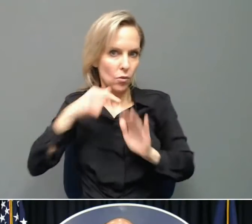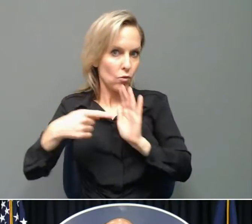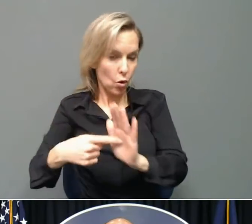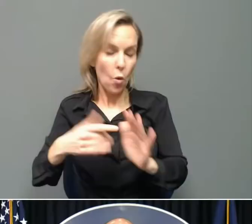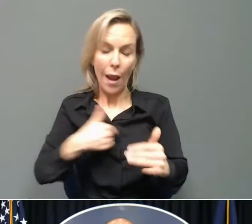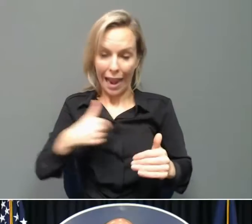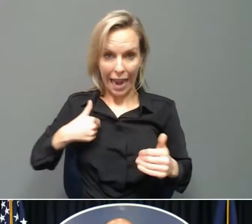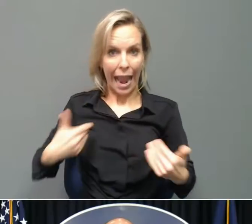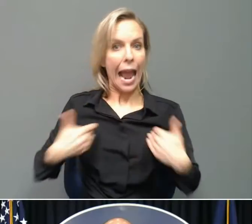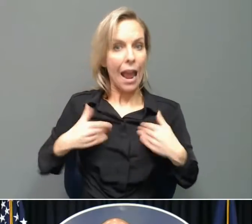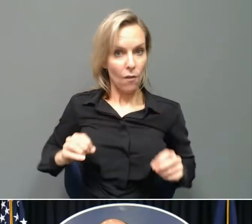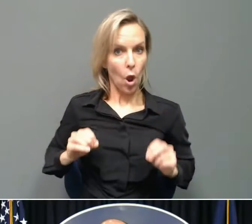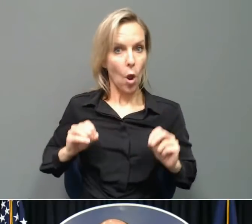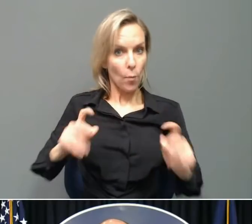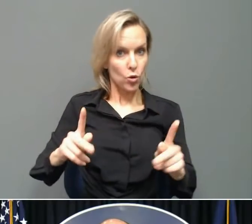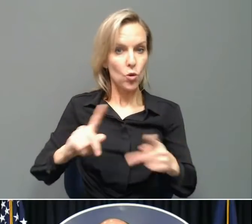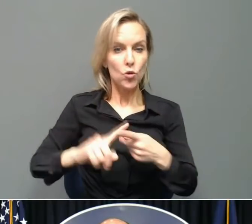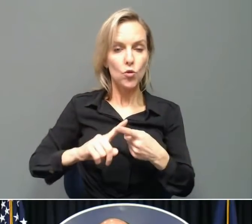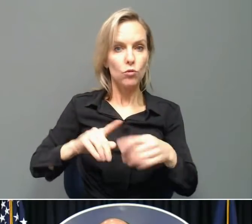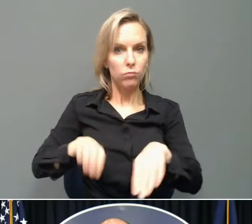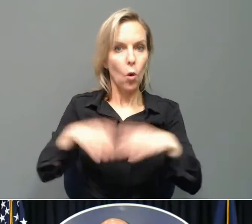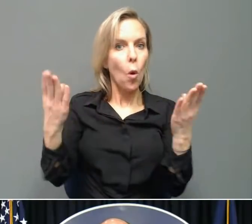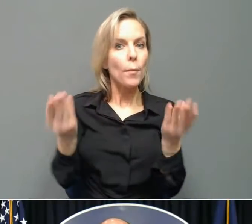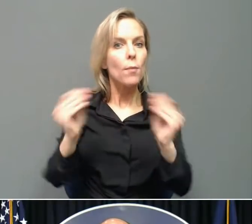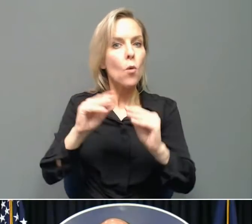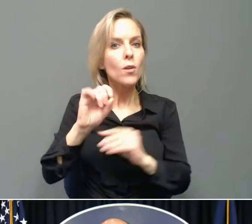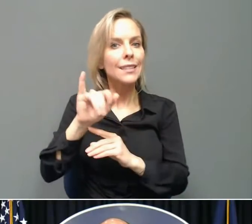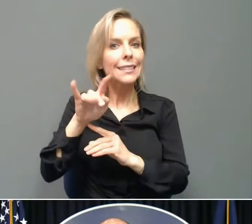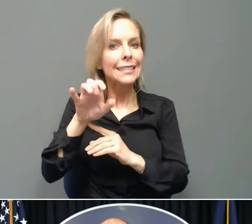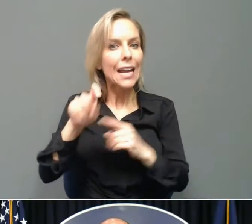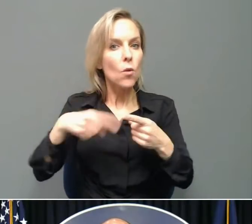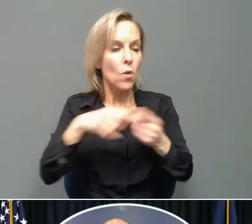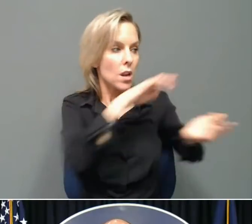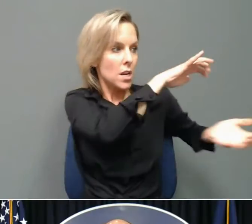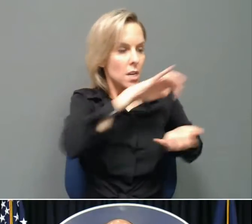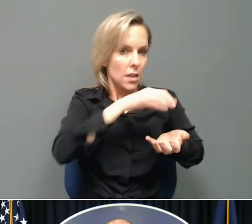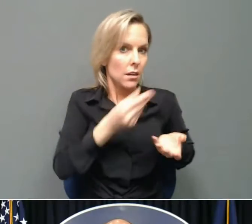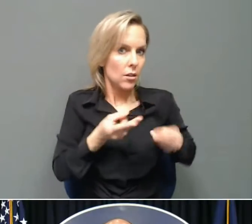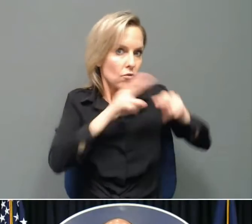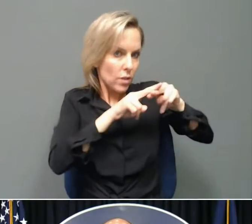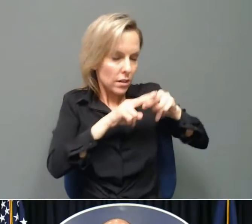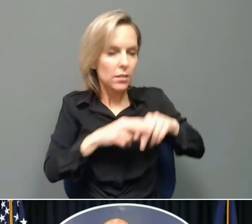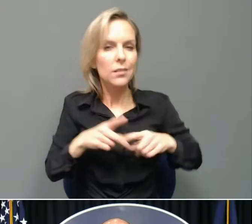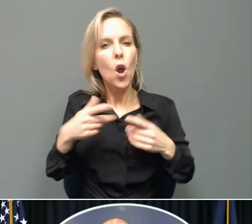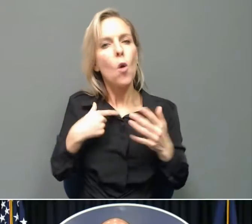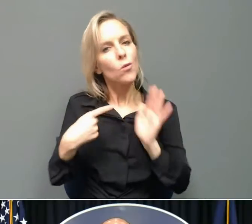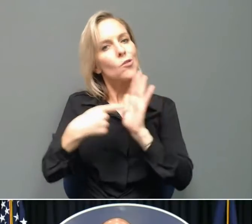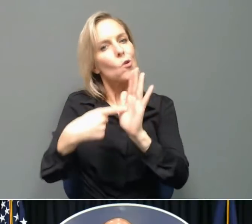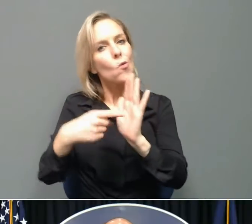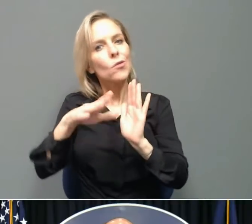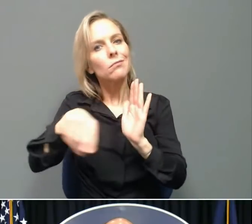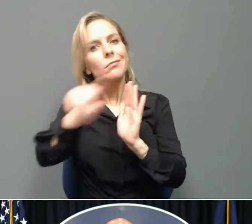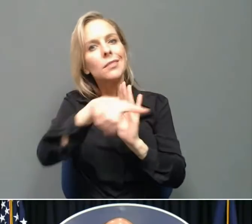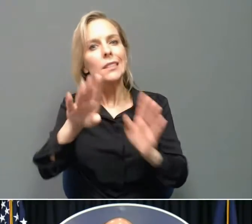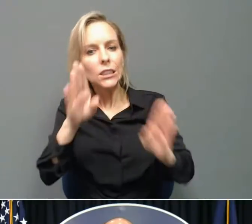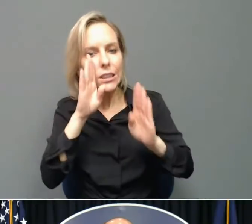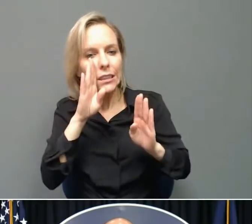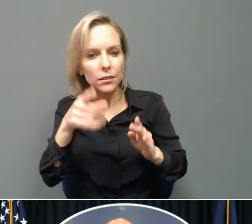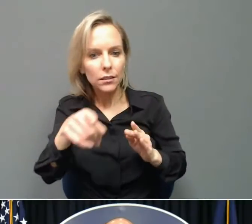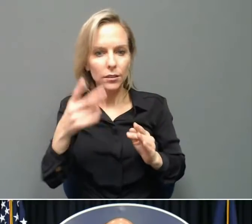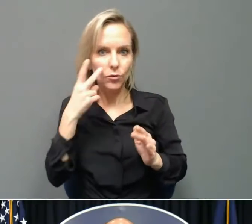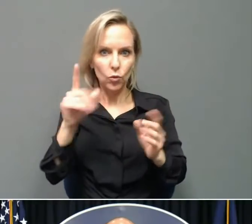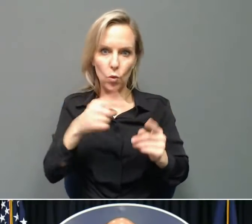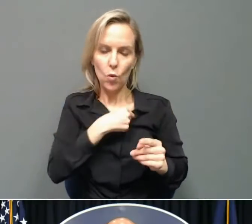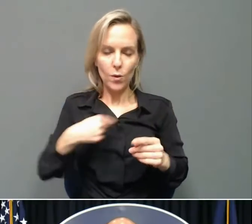get more vaccine. And again, I show you these slides because I think it shows our attention to bringing the vaccine closer and more conveniently to you where